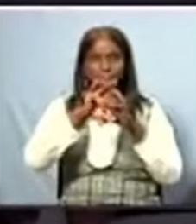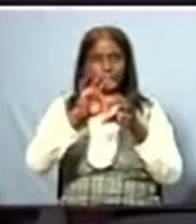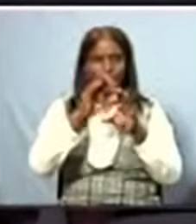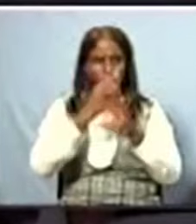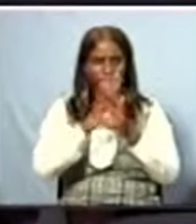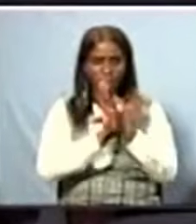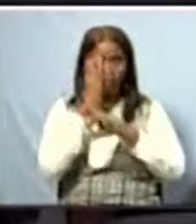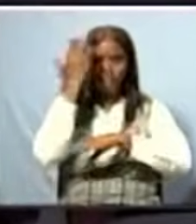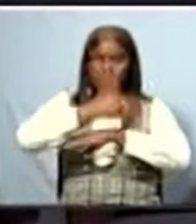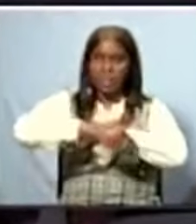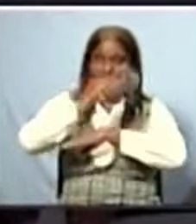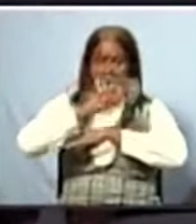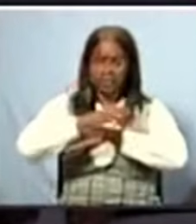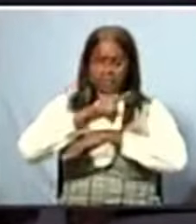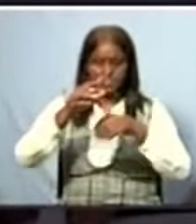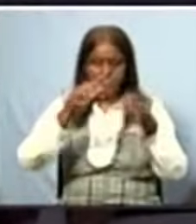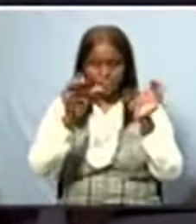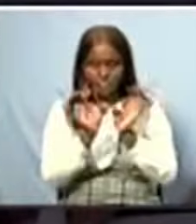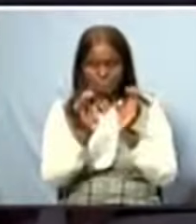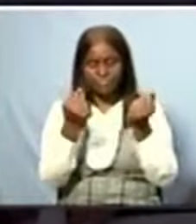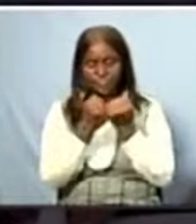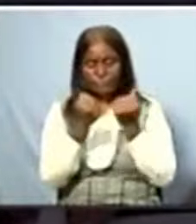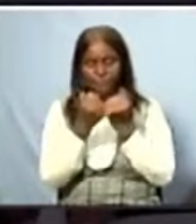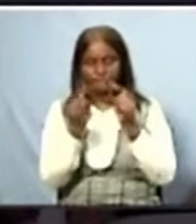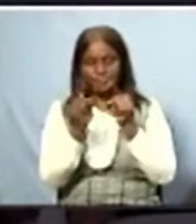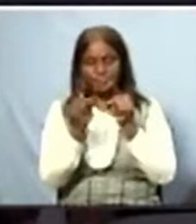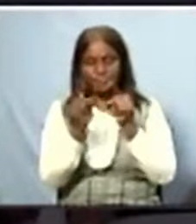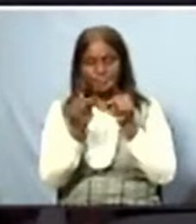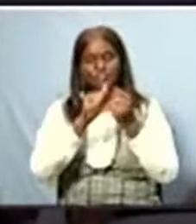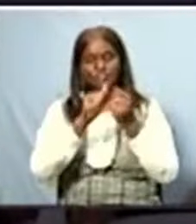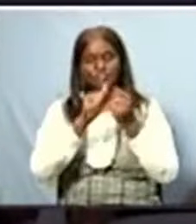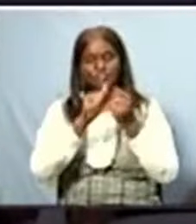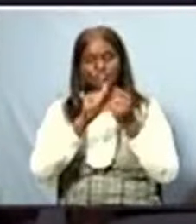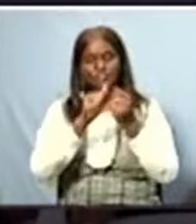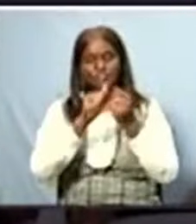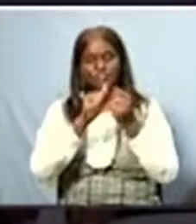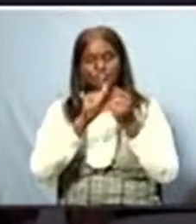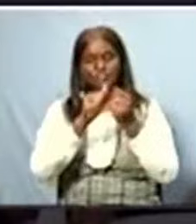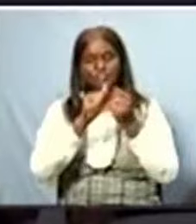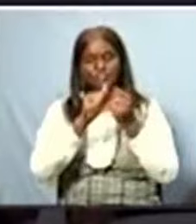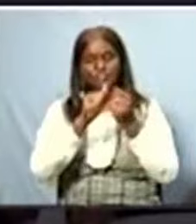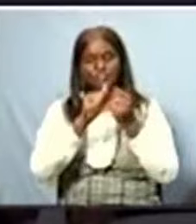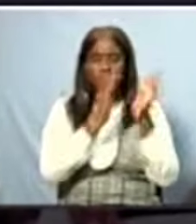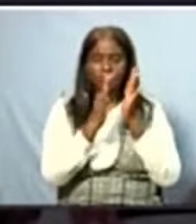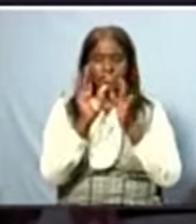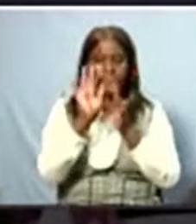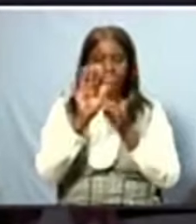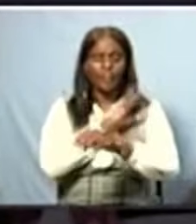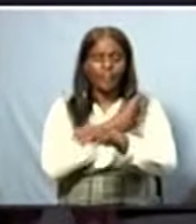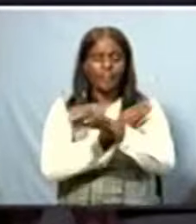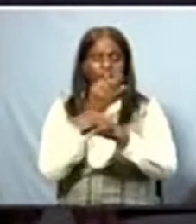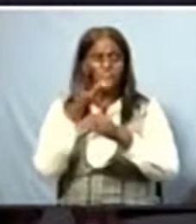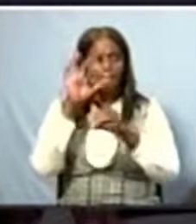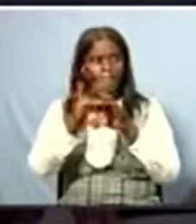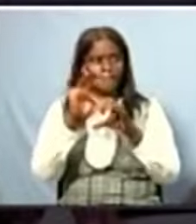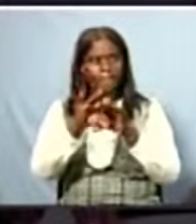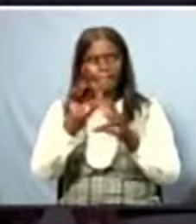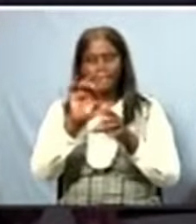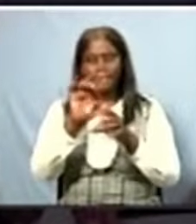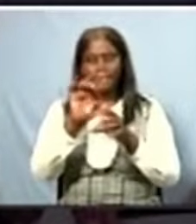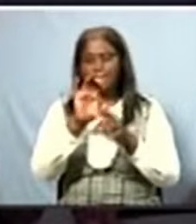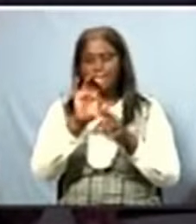boundaries. The clause is supported as the amendment is intended to clarify the scope of the mandate of the Electoral Commission of